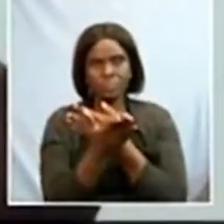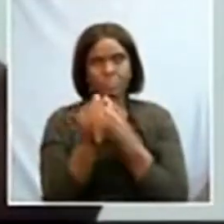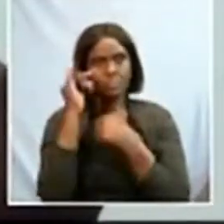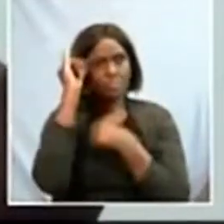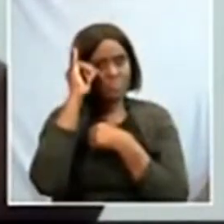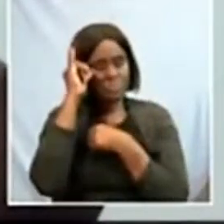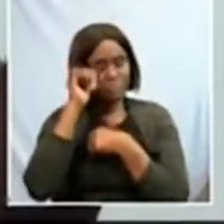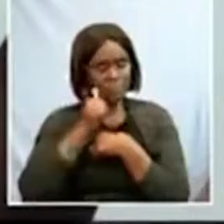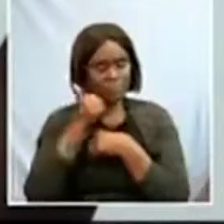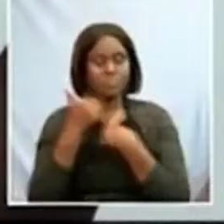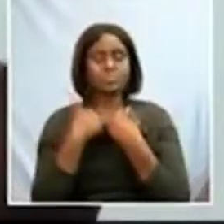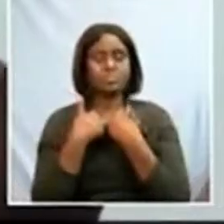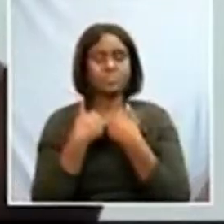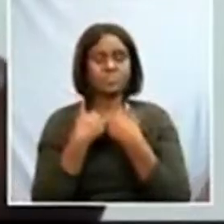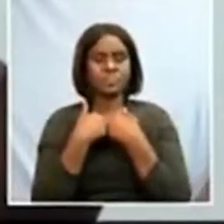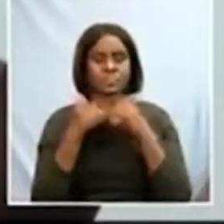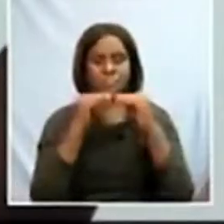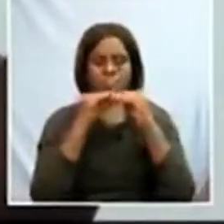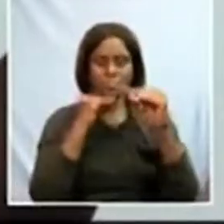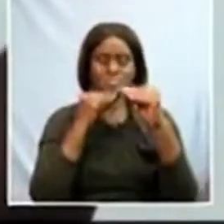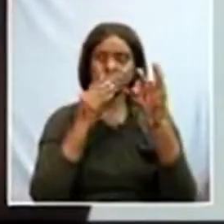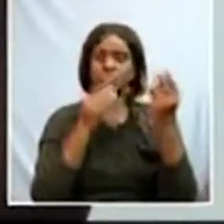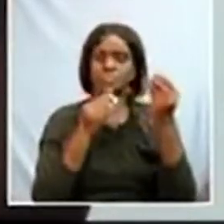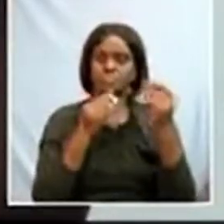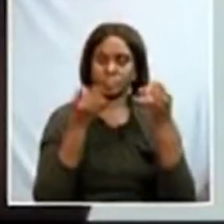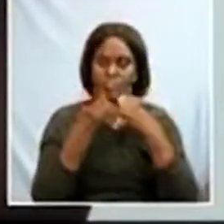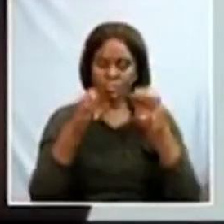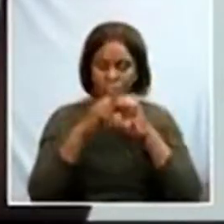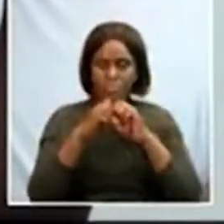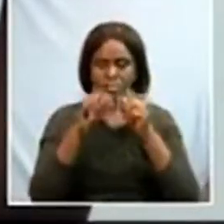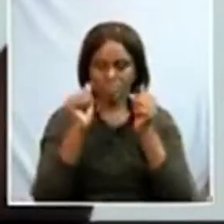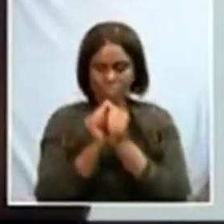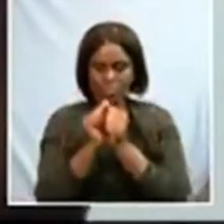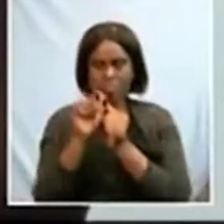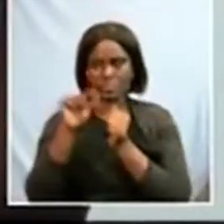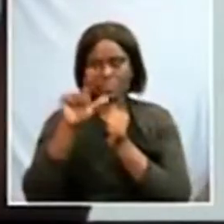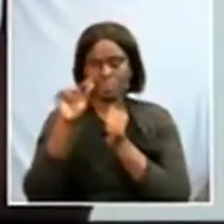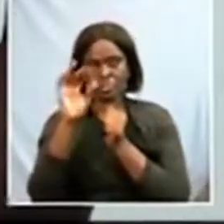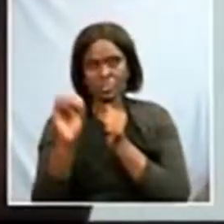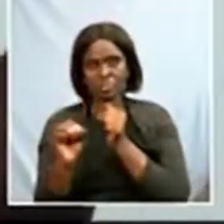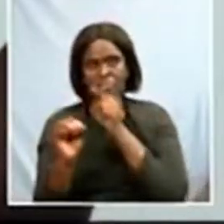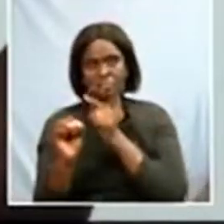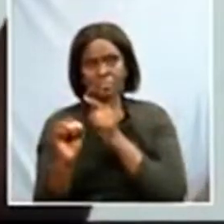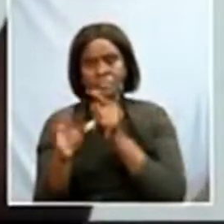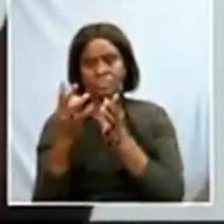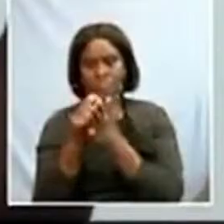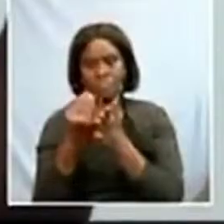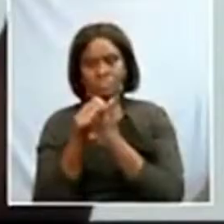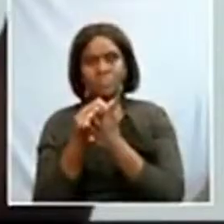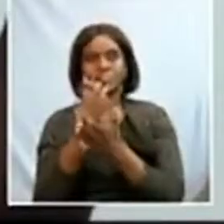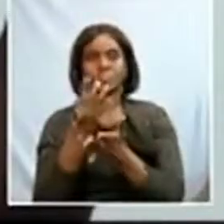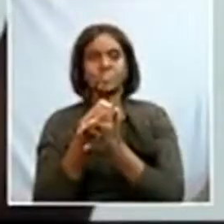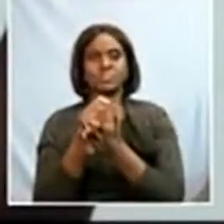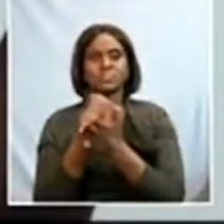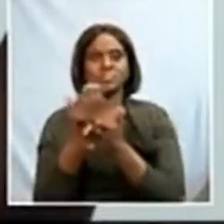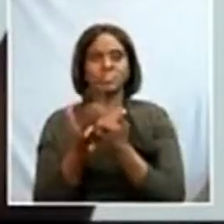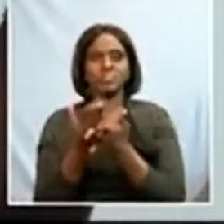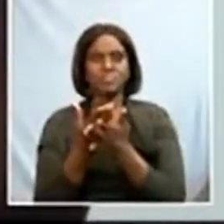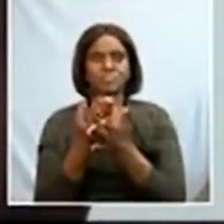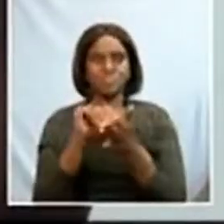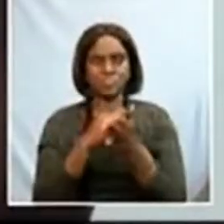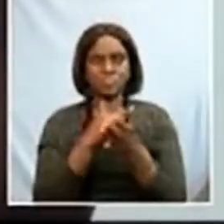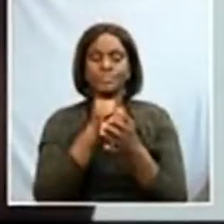Imagine we had the equalization fund, even with the 20% capital component,